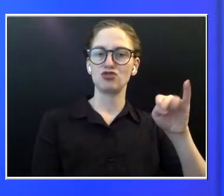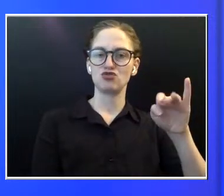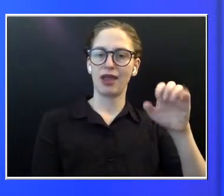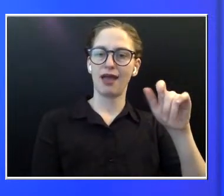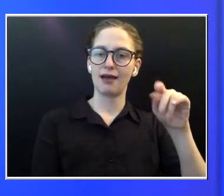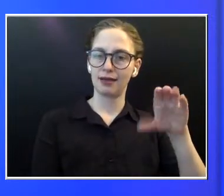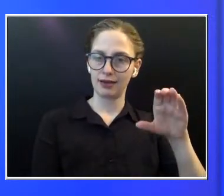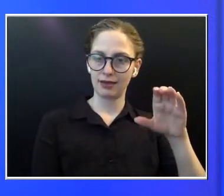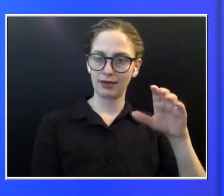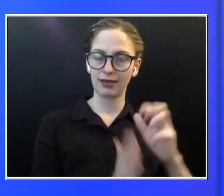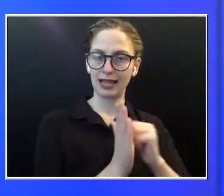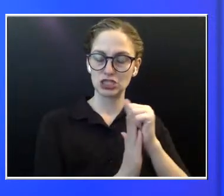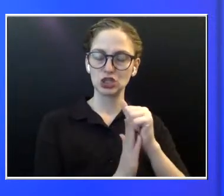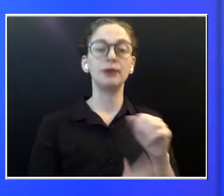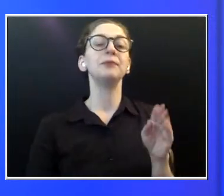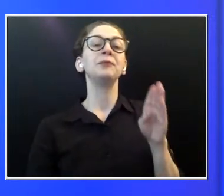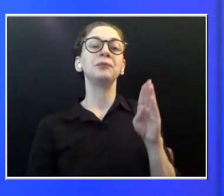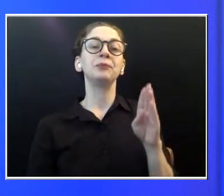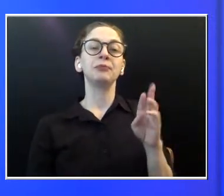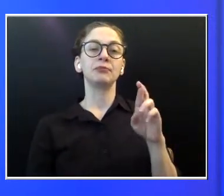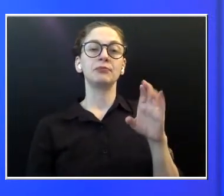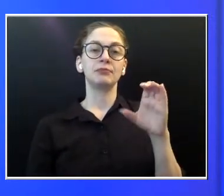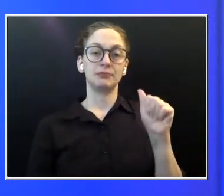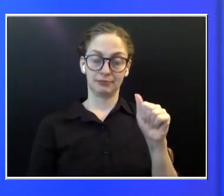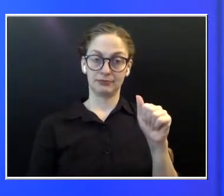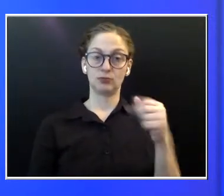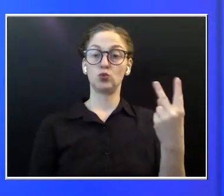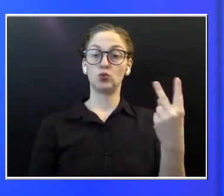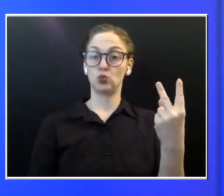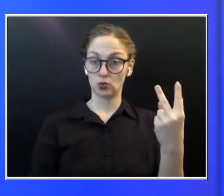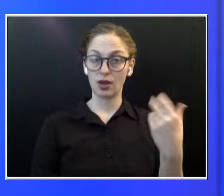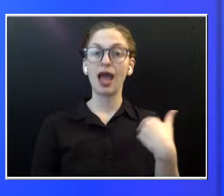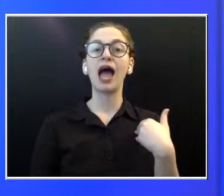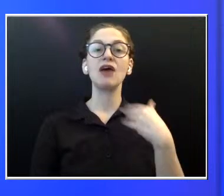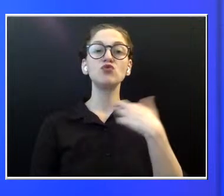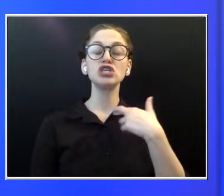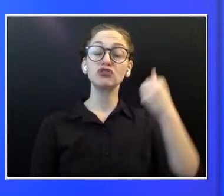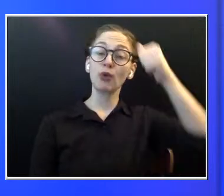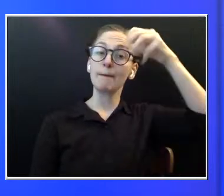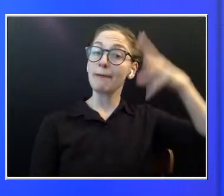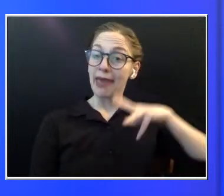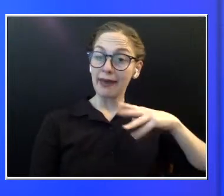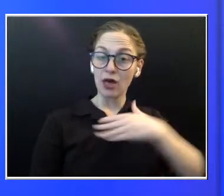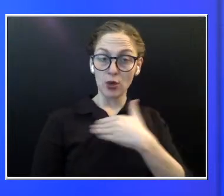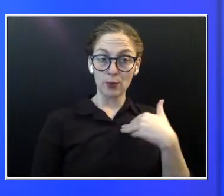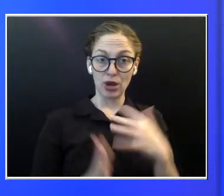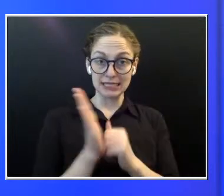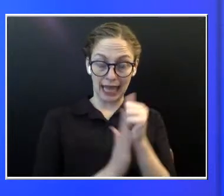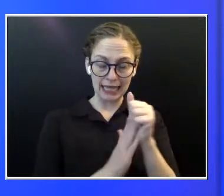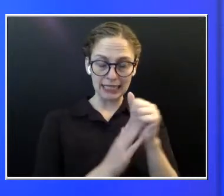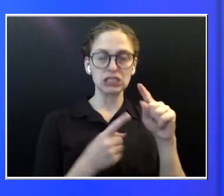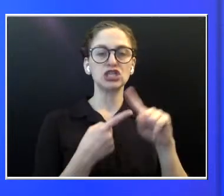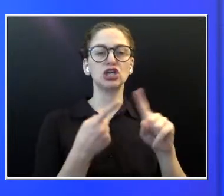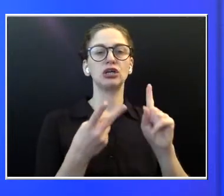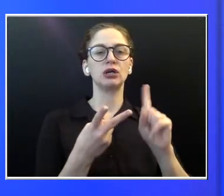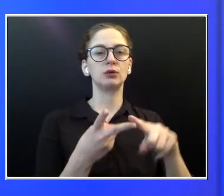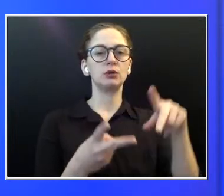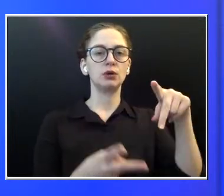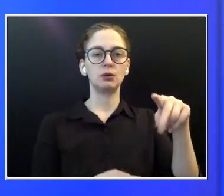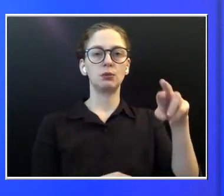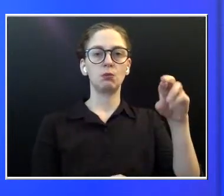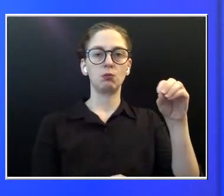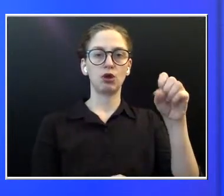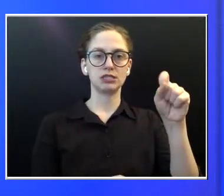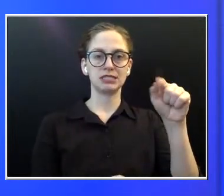increased risk of male breast cancer, prostate cancer, which we're also starting to be suspicious of with BRCA1, and then